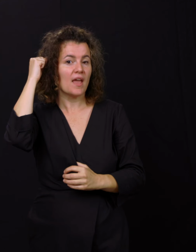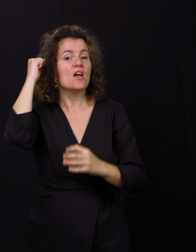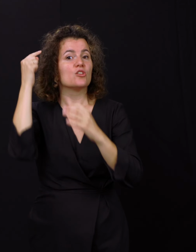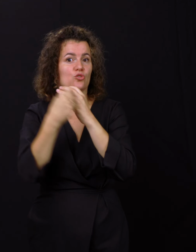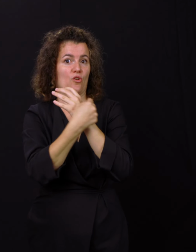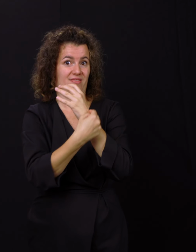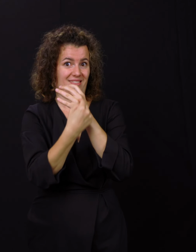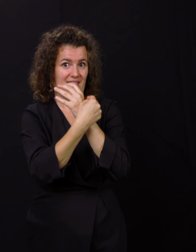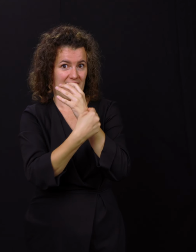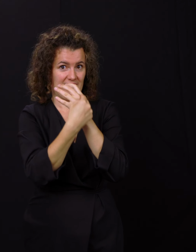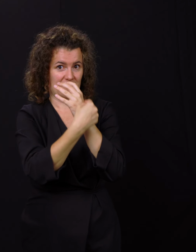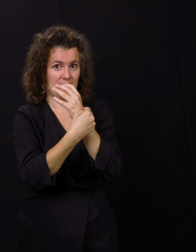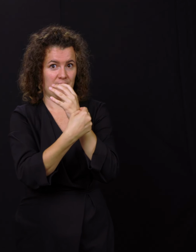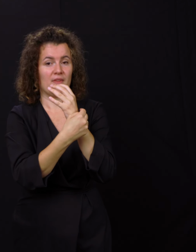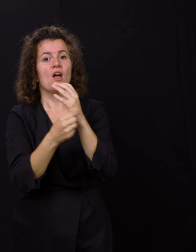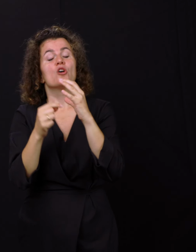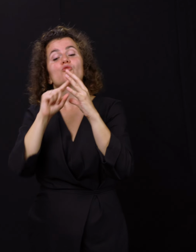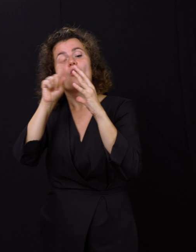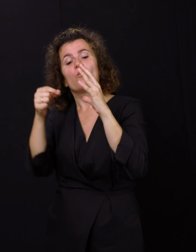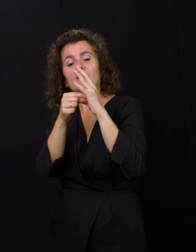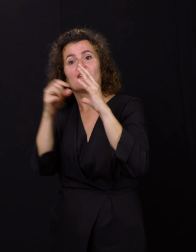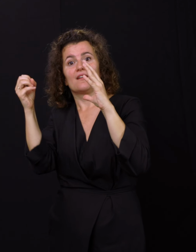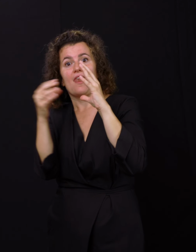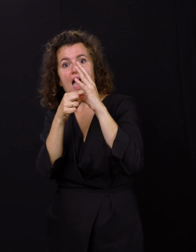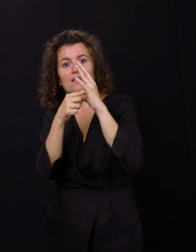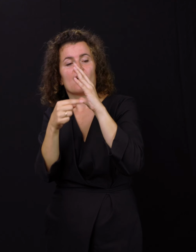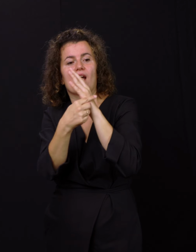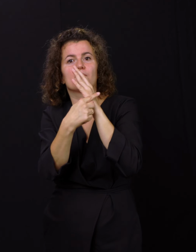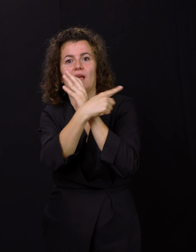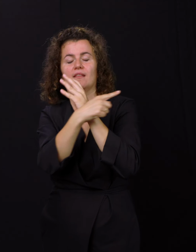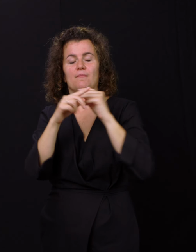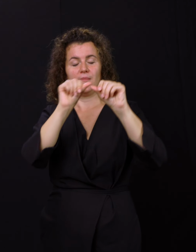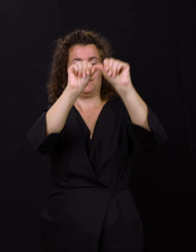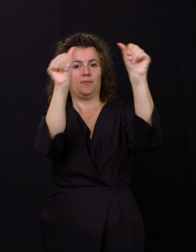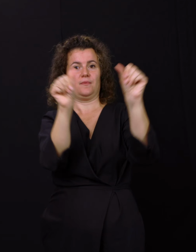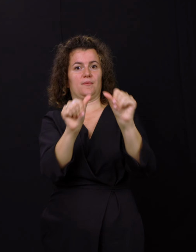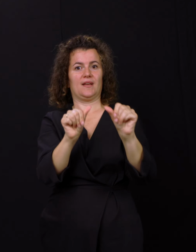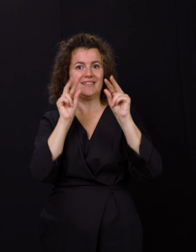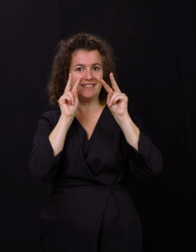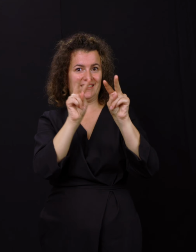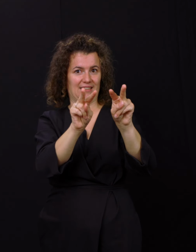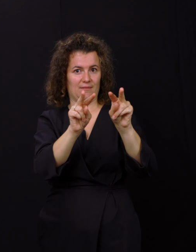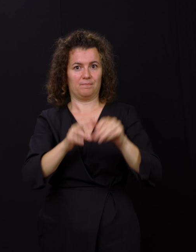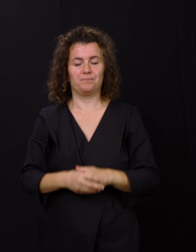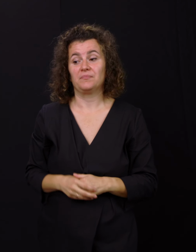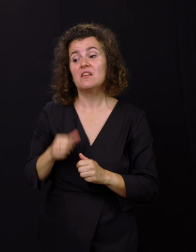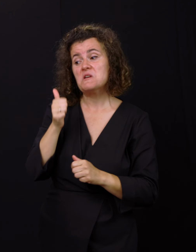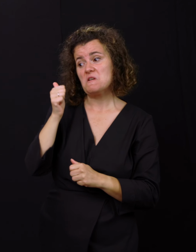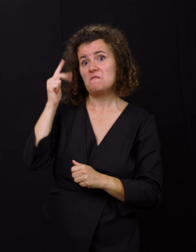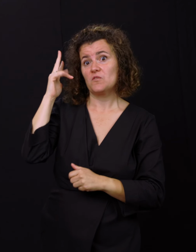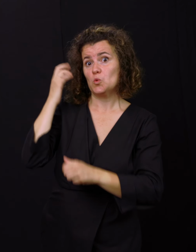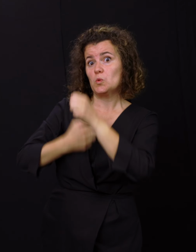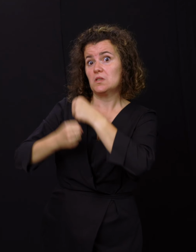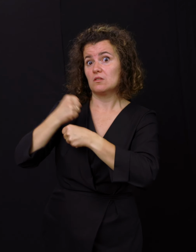using optogenetics, you can make them light sensitive. And this is what was done a few years ago. And a patient with